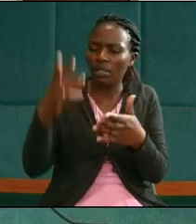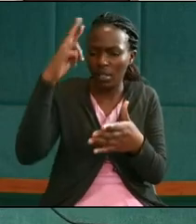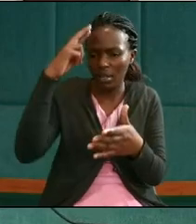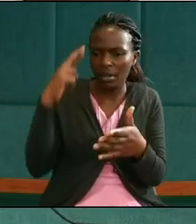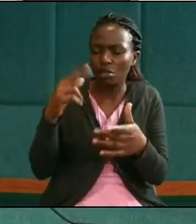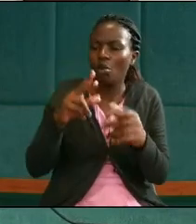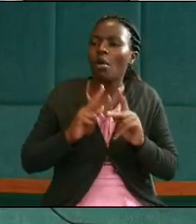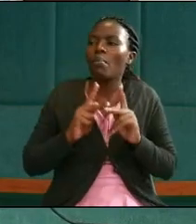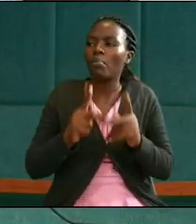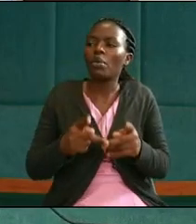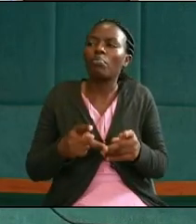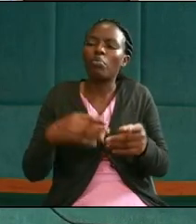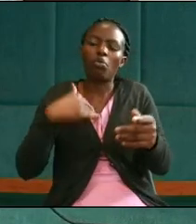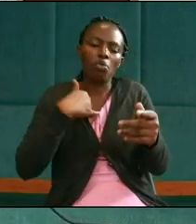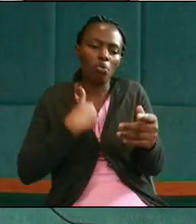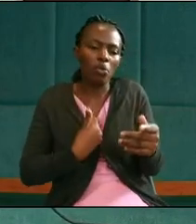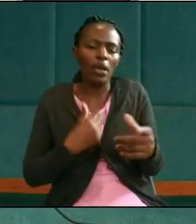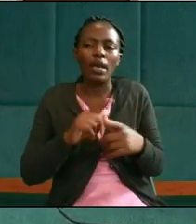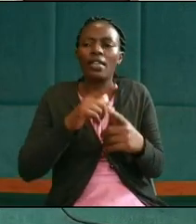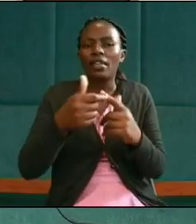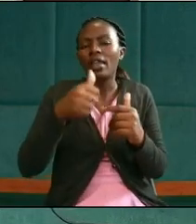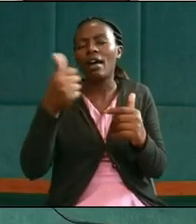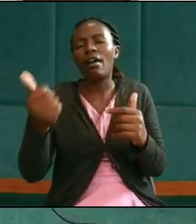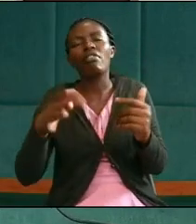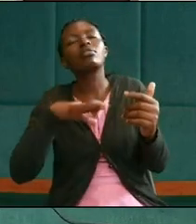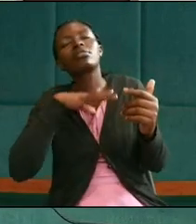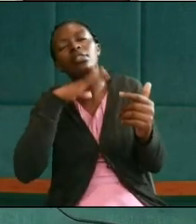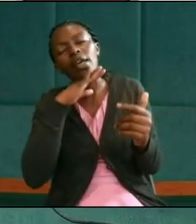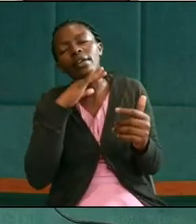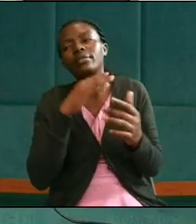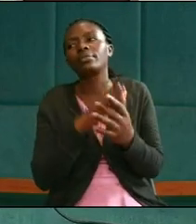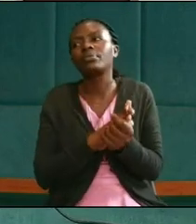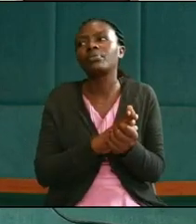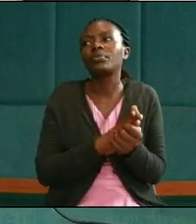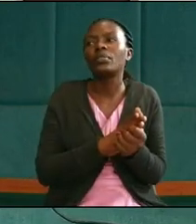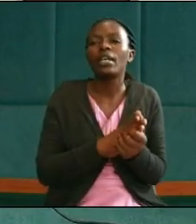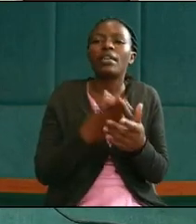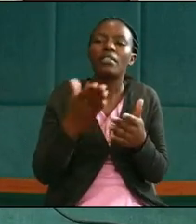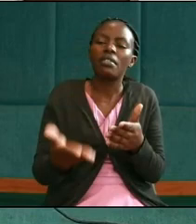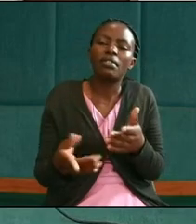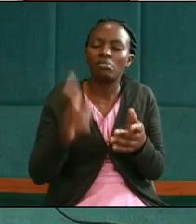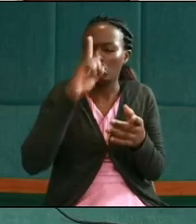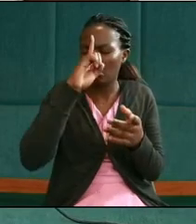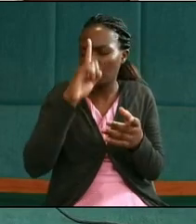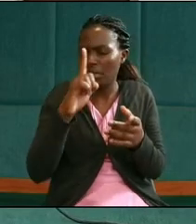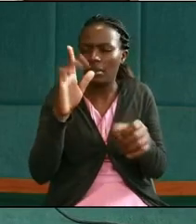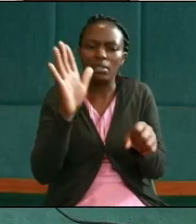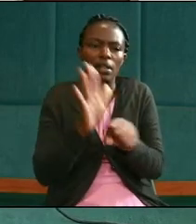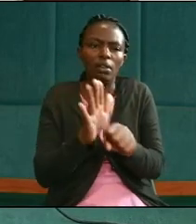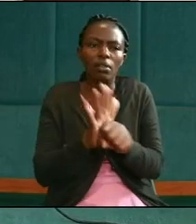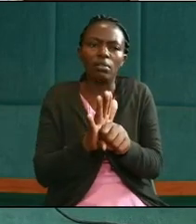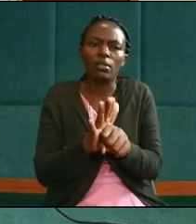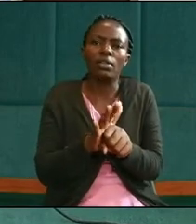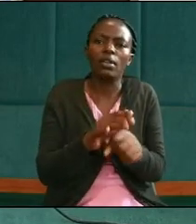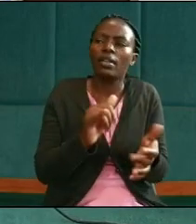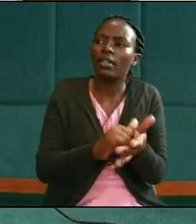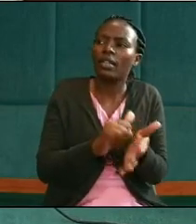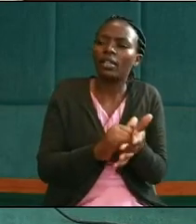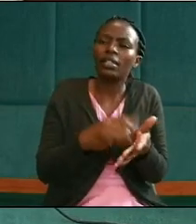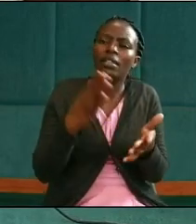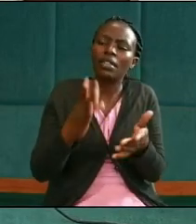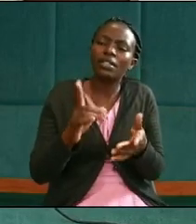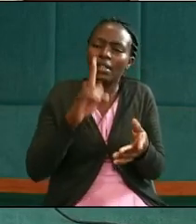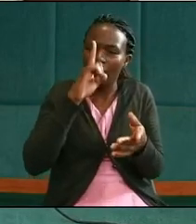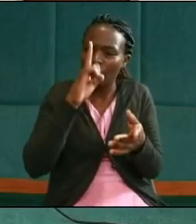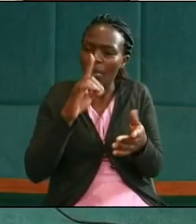were even sick. Some of them even died. Wow, that sounds serious. It's a big deal to God. It should also be a big